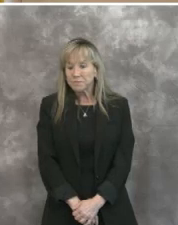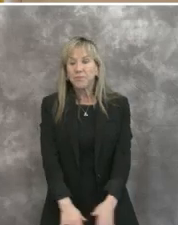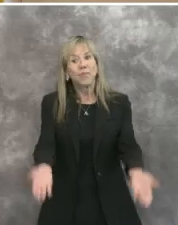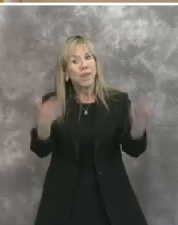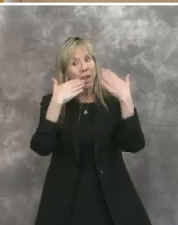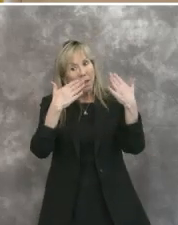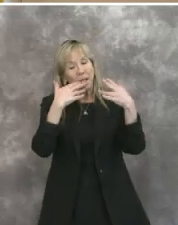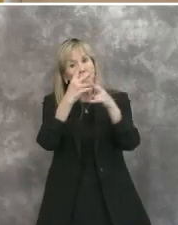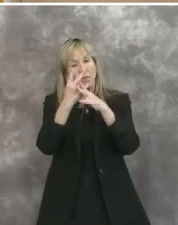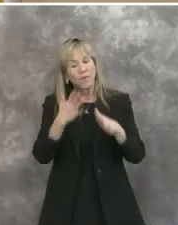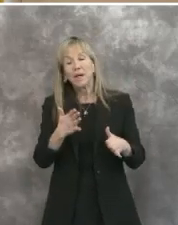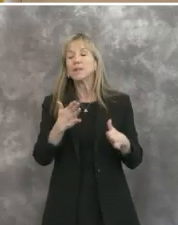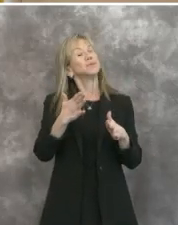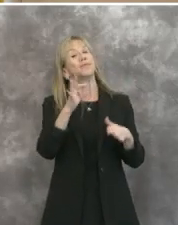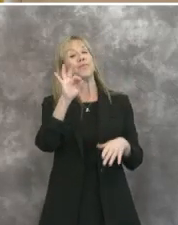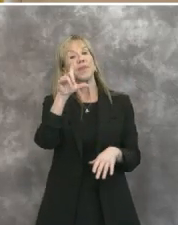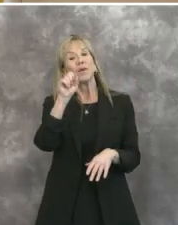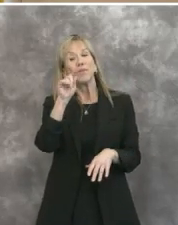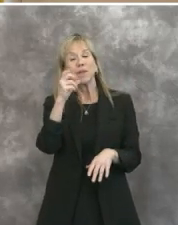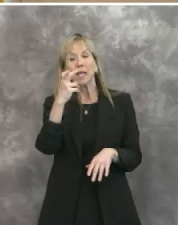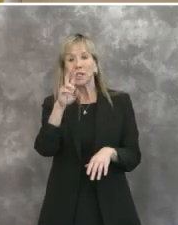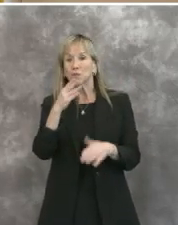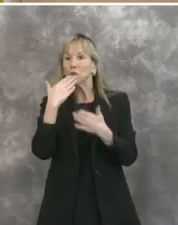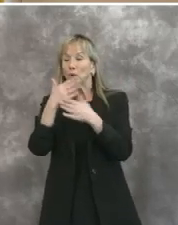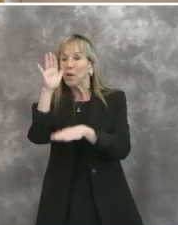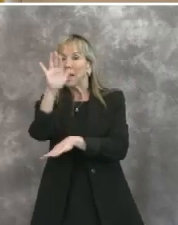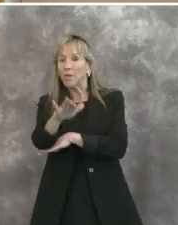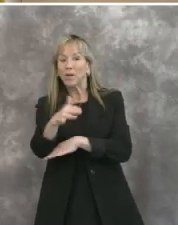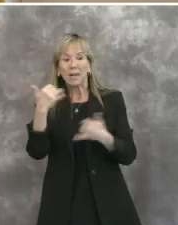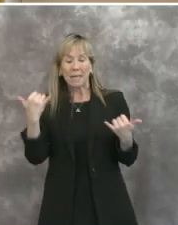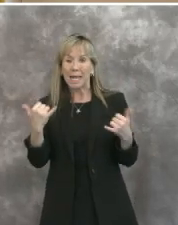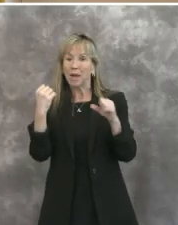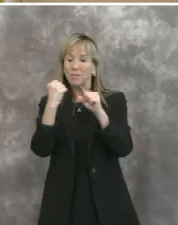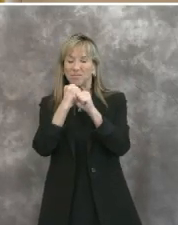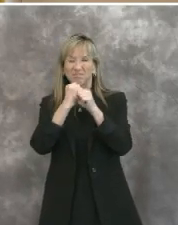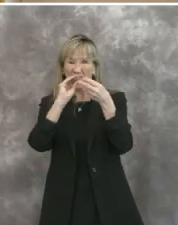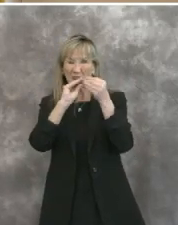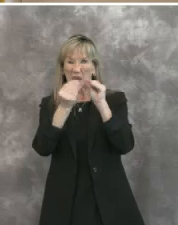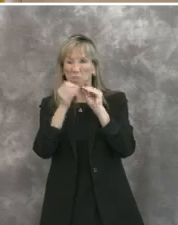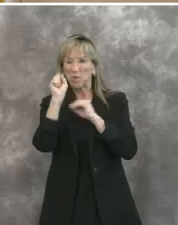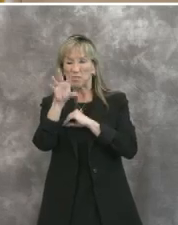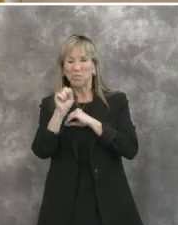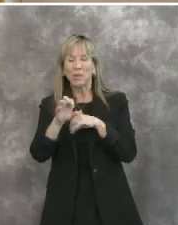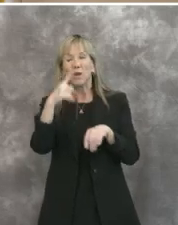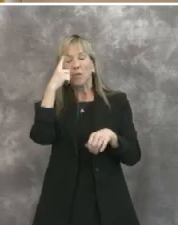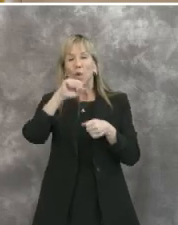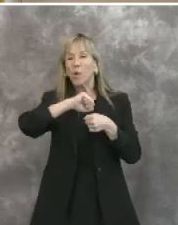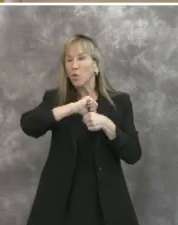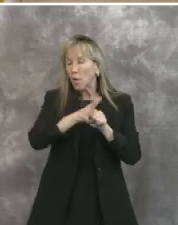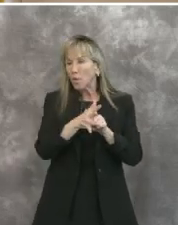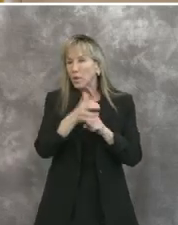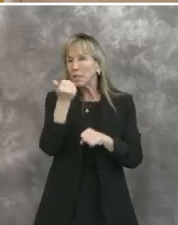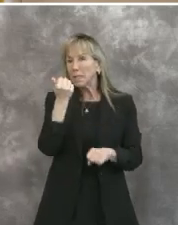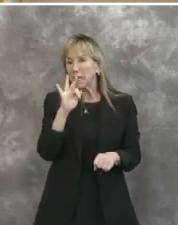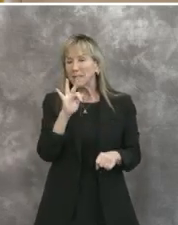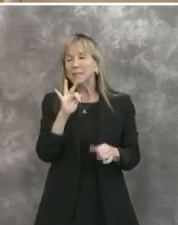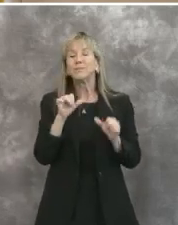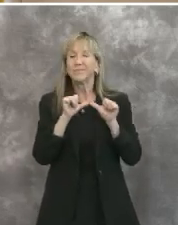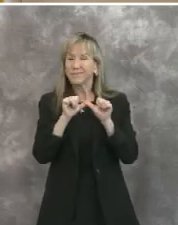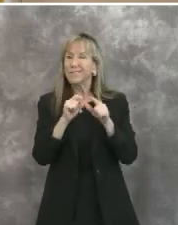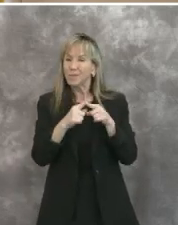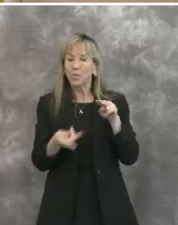Thank you, Supervisor Fletcher, and good afternoon, everyone. The statistics for COVID-19 continue to